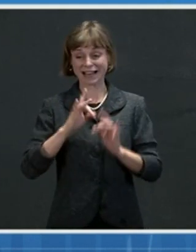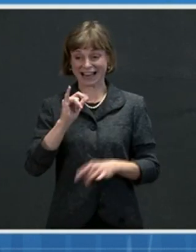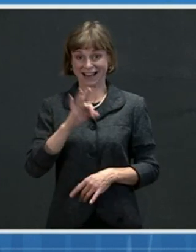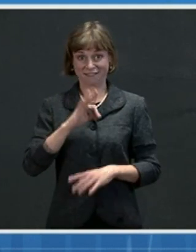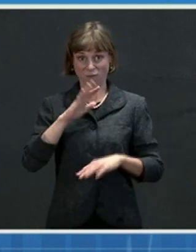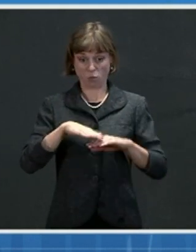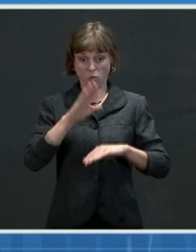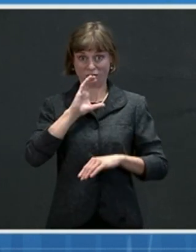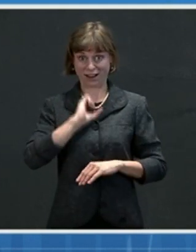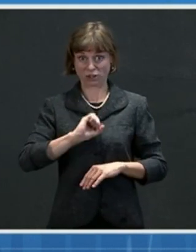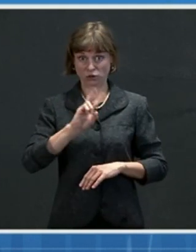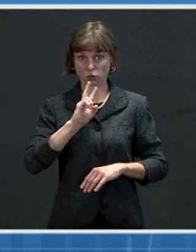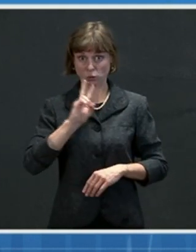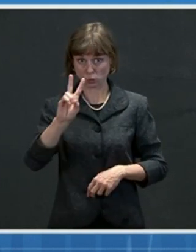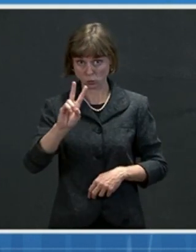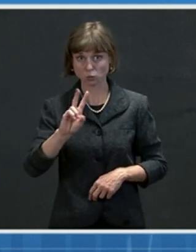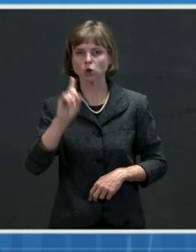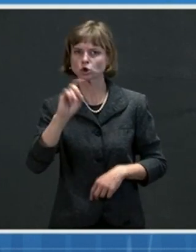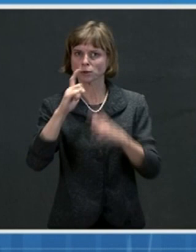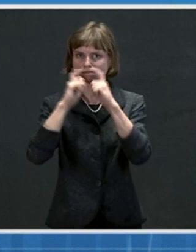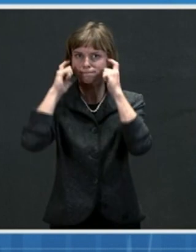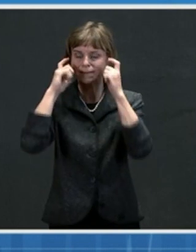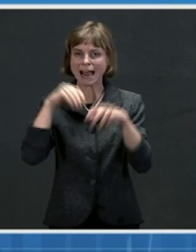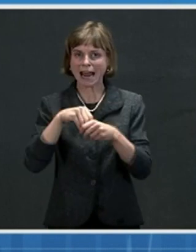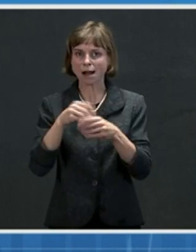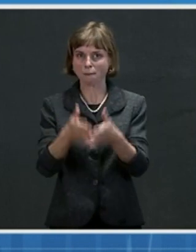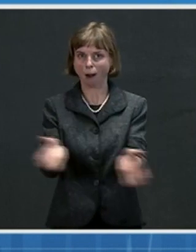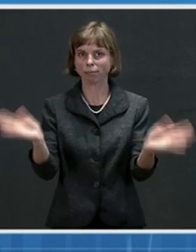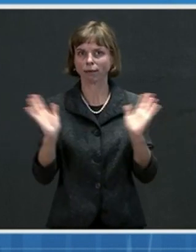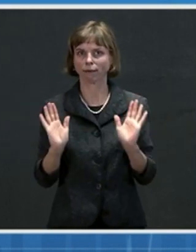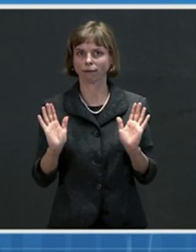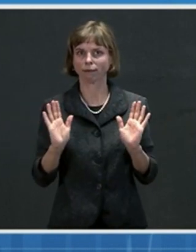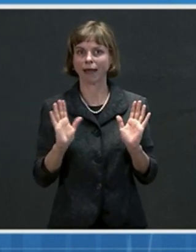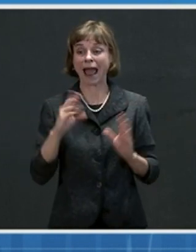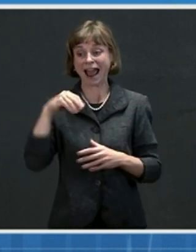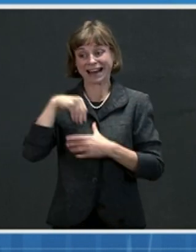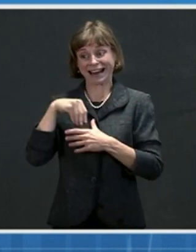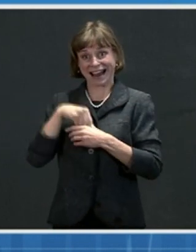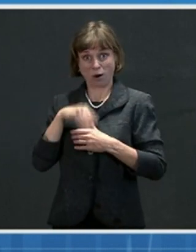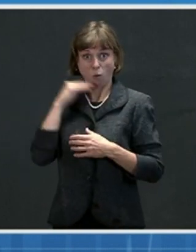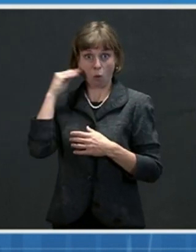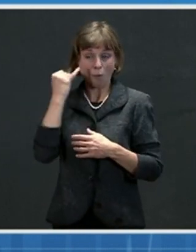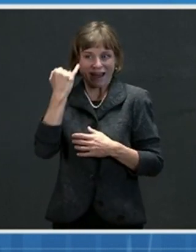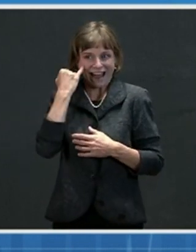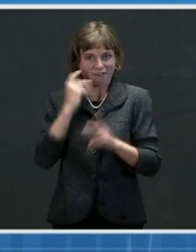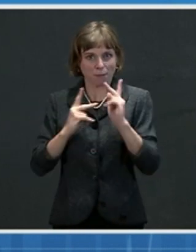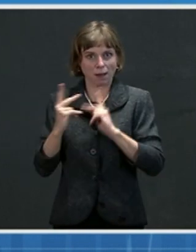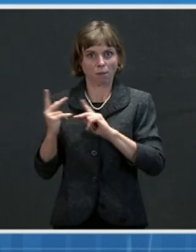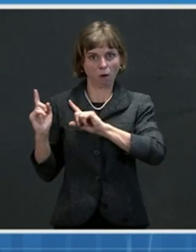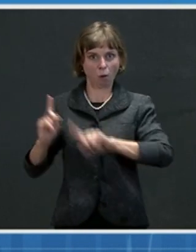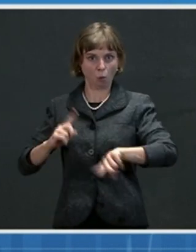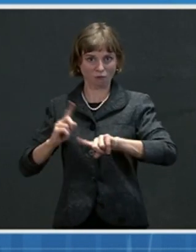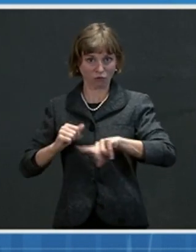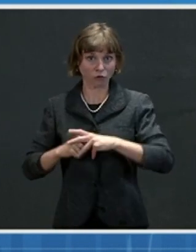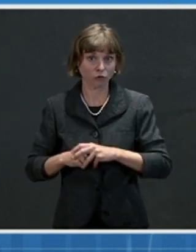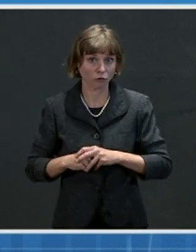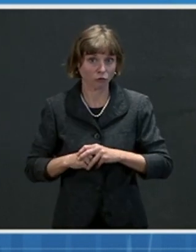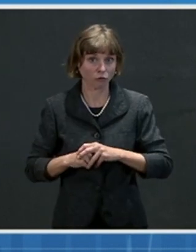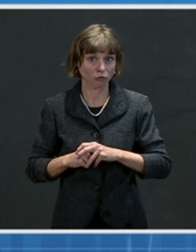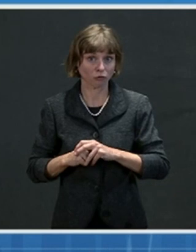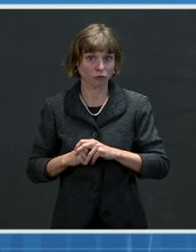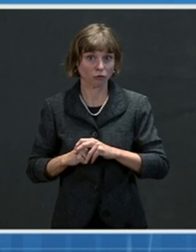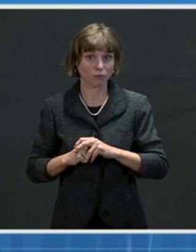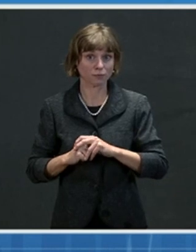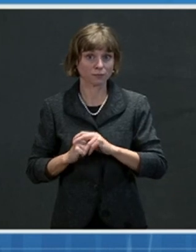older should wear a mask when in public and around others in the home, not living with you. We continue